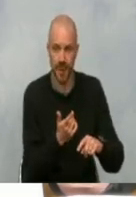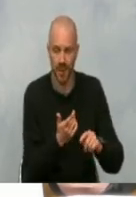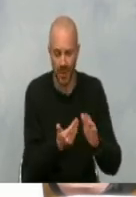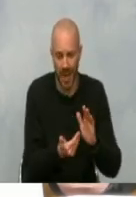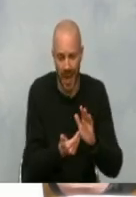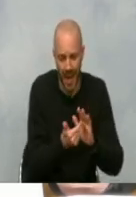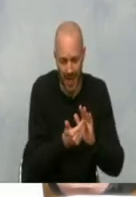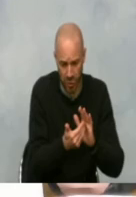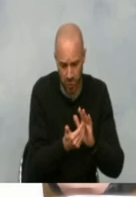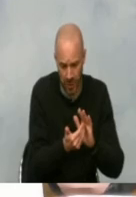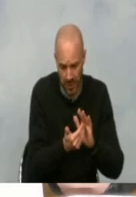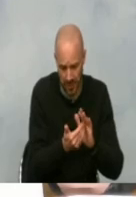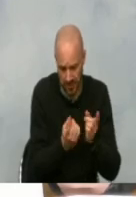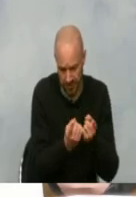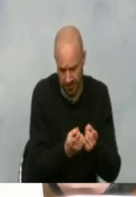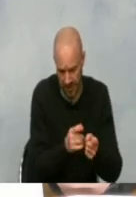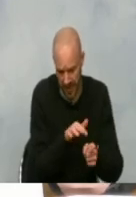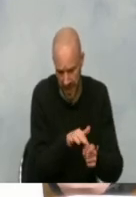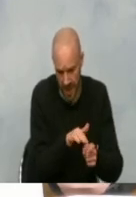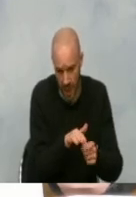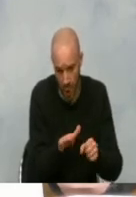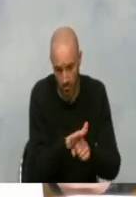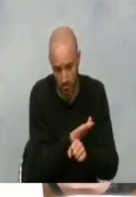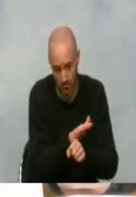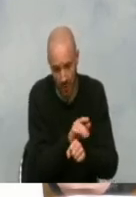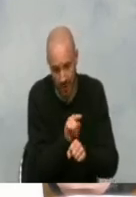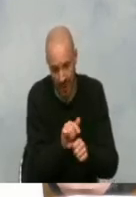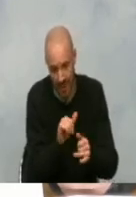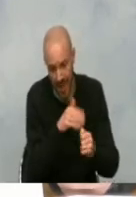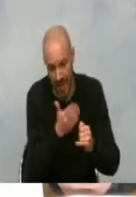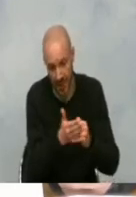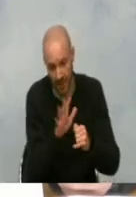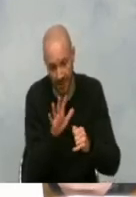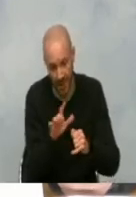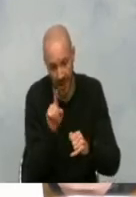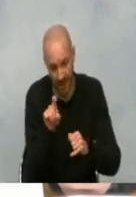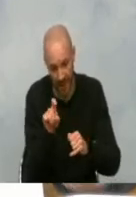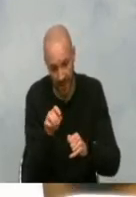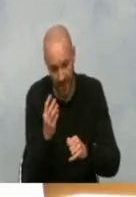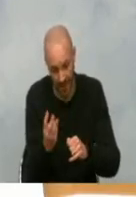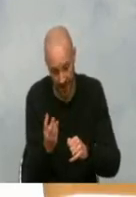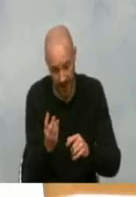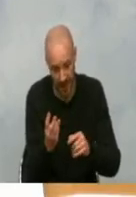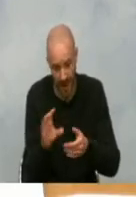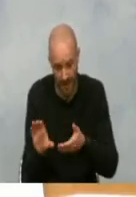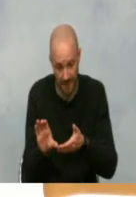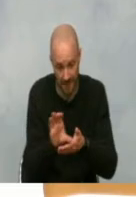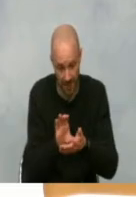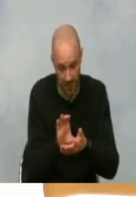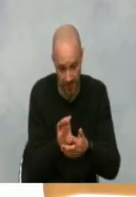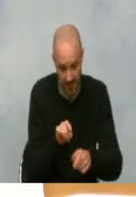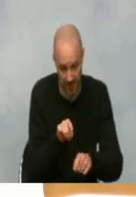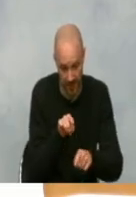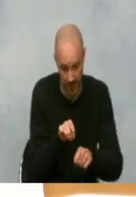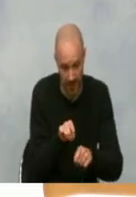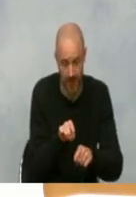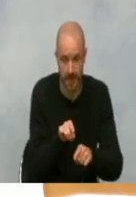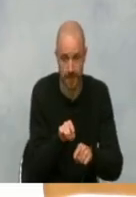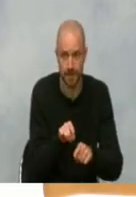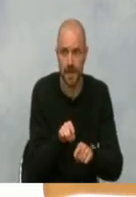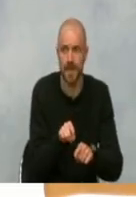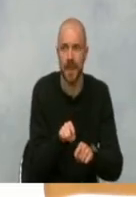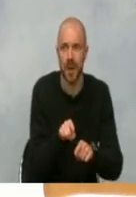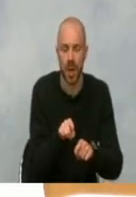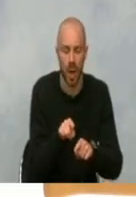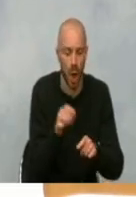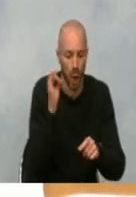within that, right, which is covered at the end of 511.3, where funding is provided as specific revenue grant, councils should